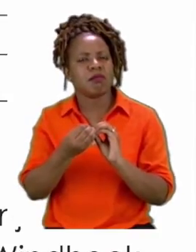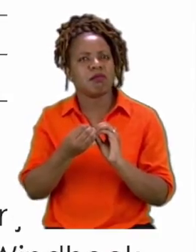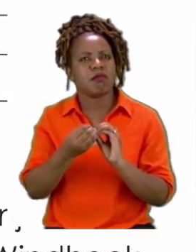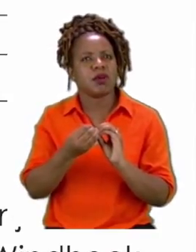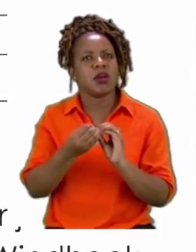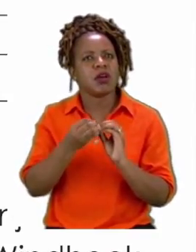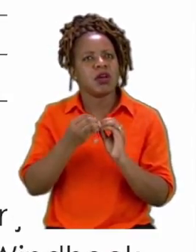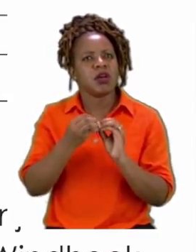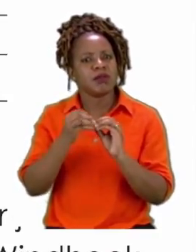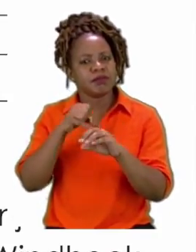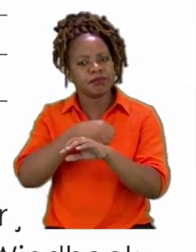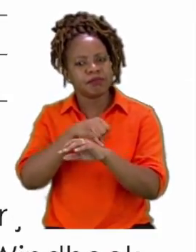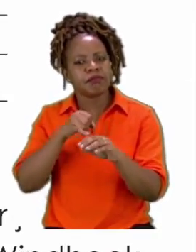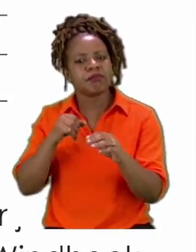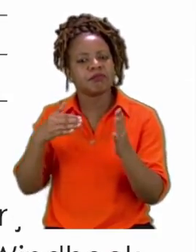it one more time.